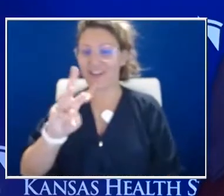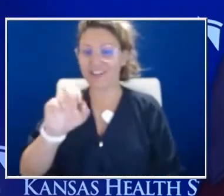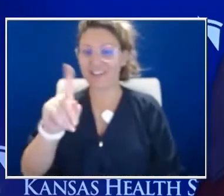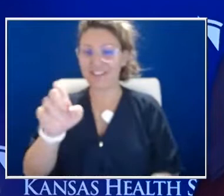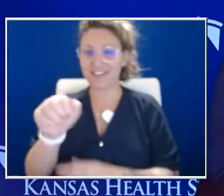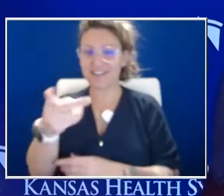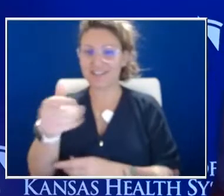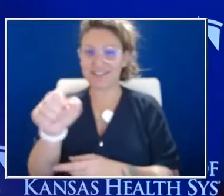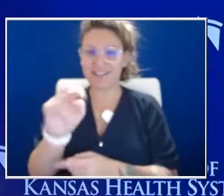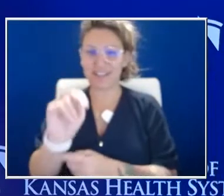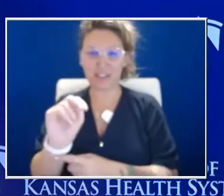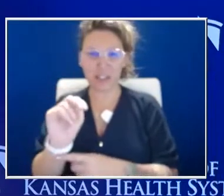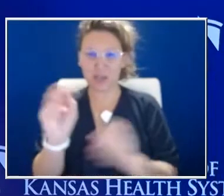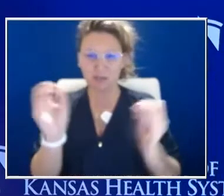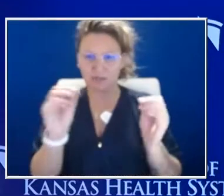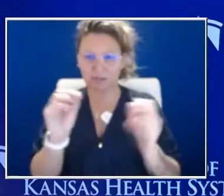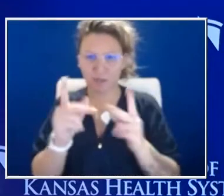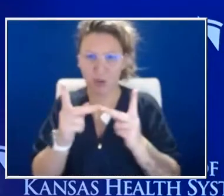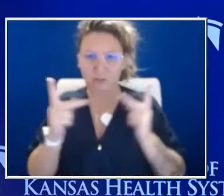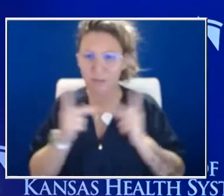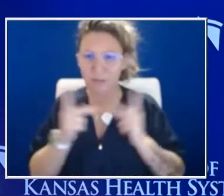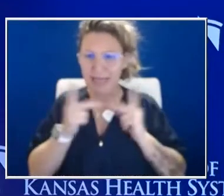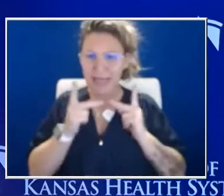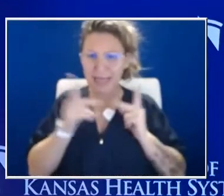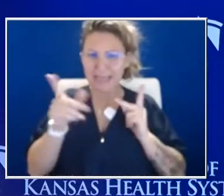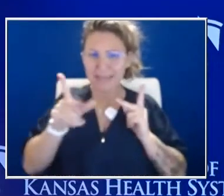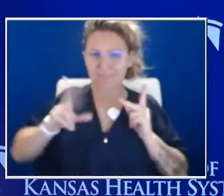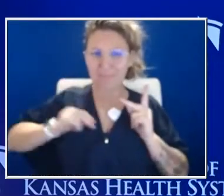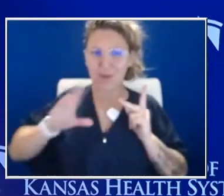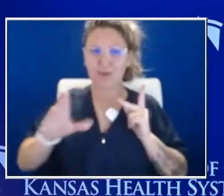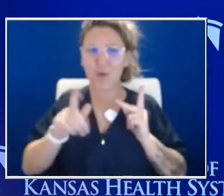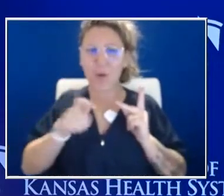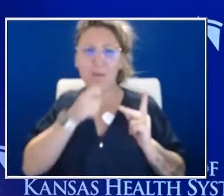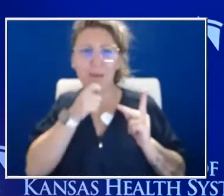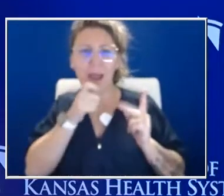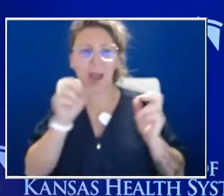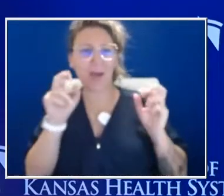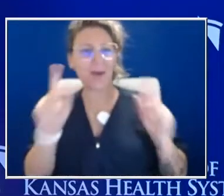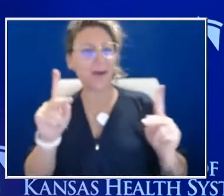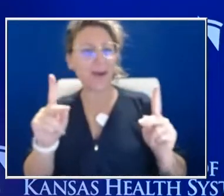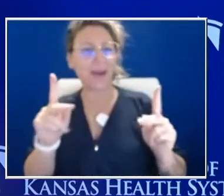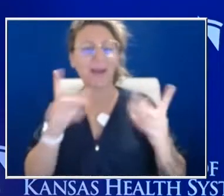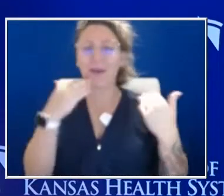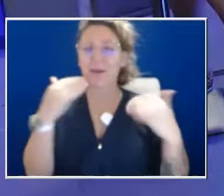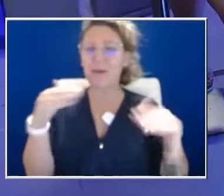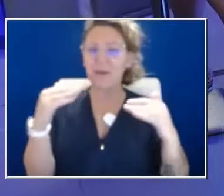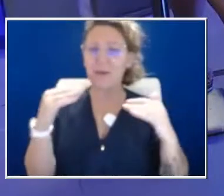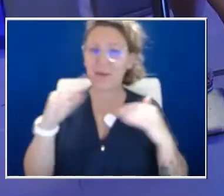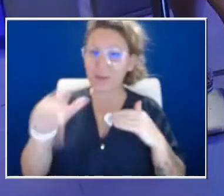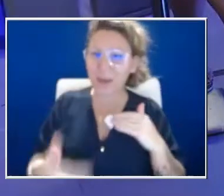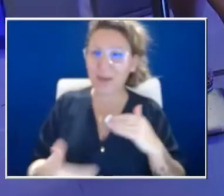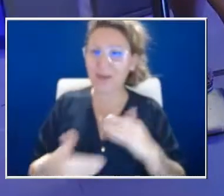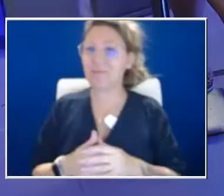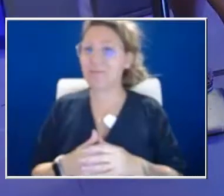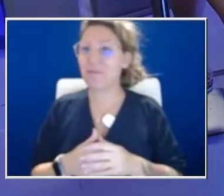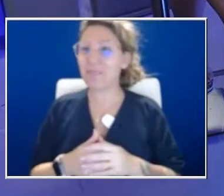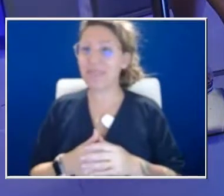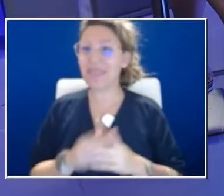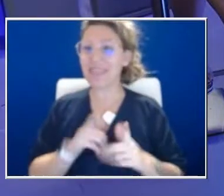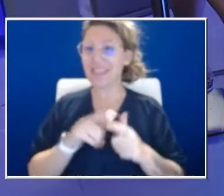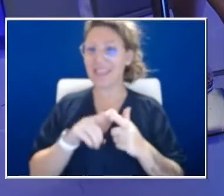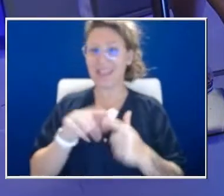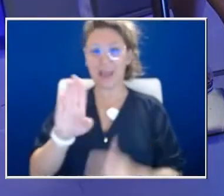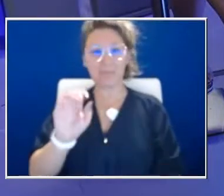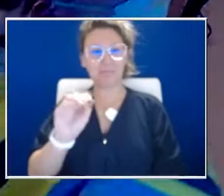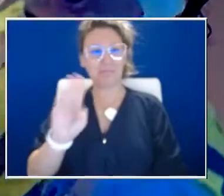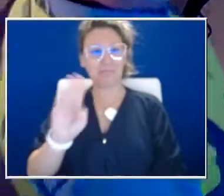clip your mic, it's so tight. I know, yeah. Wow, okay, good looking. You're welcome. Okay, and then we have Bob the Builder